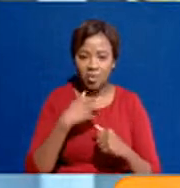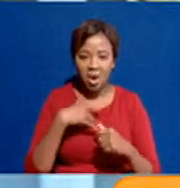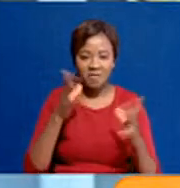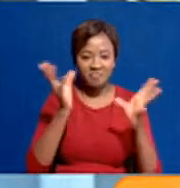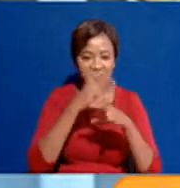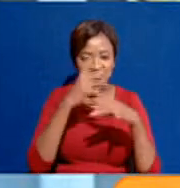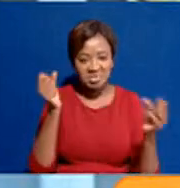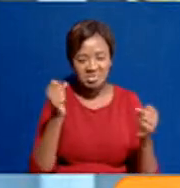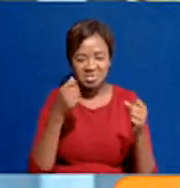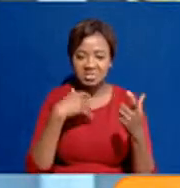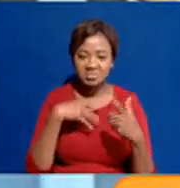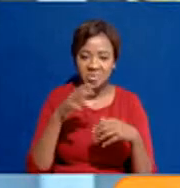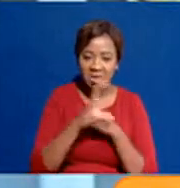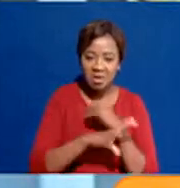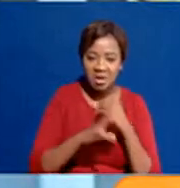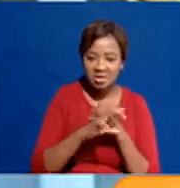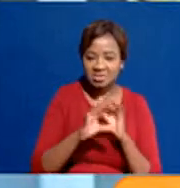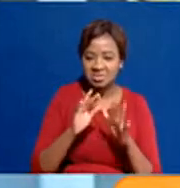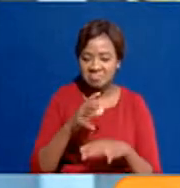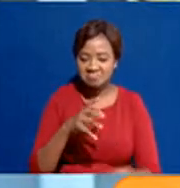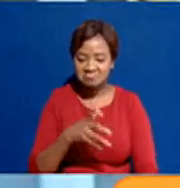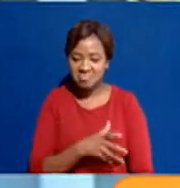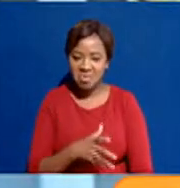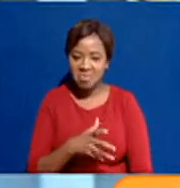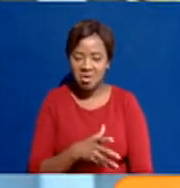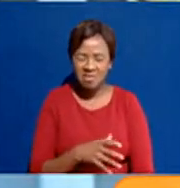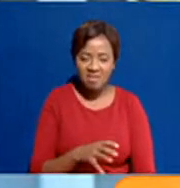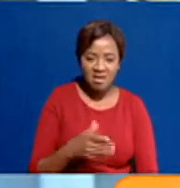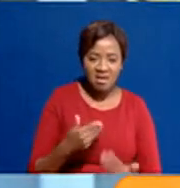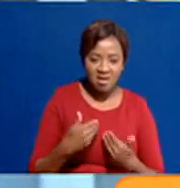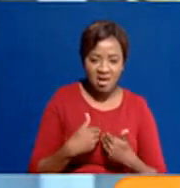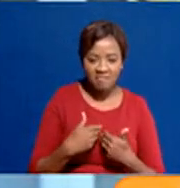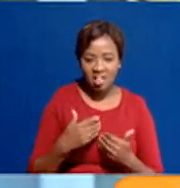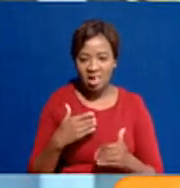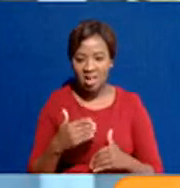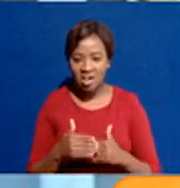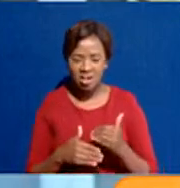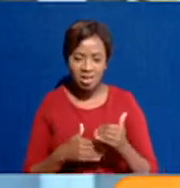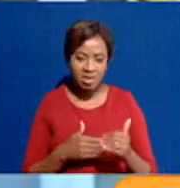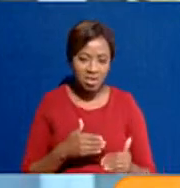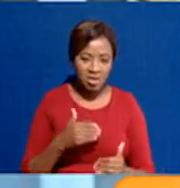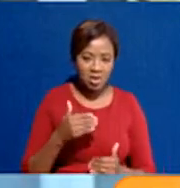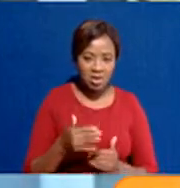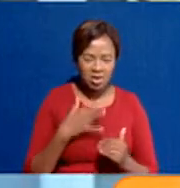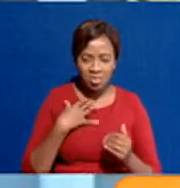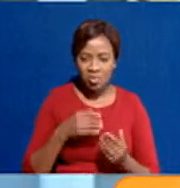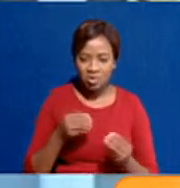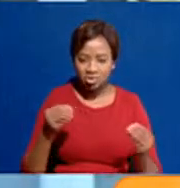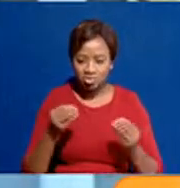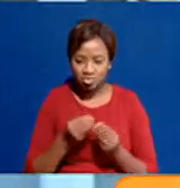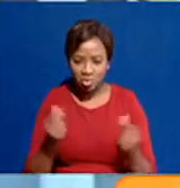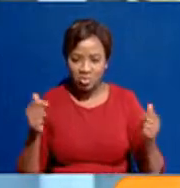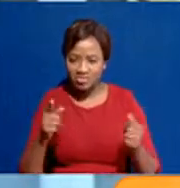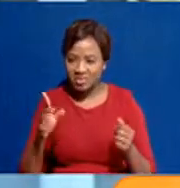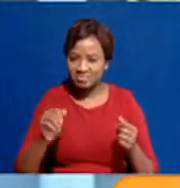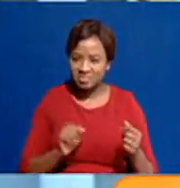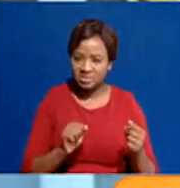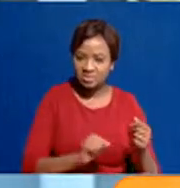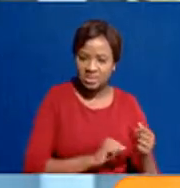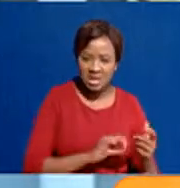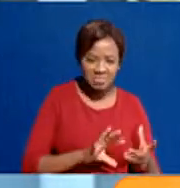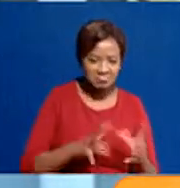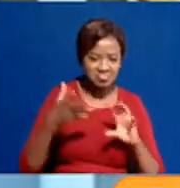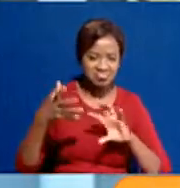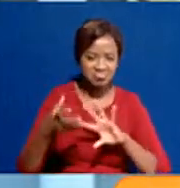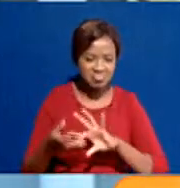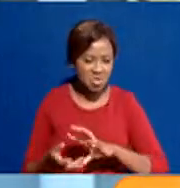president, all powerful. And then we started working on destroying the Senate, caused a lot of